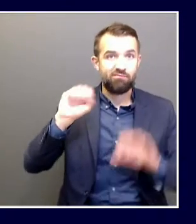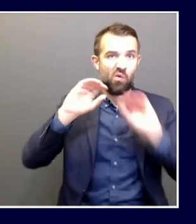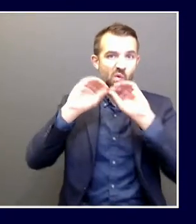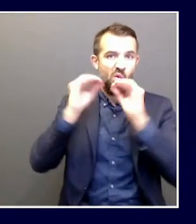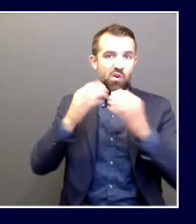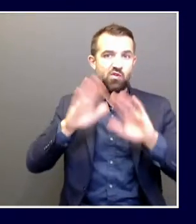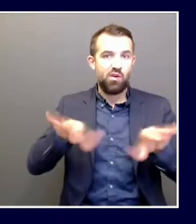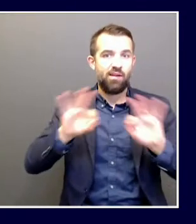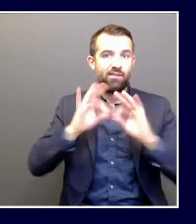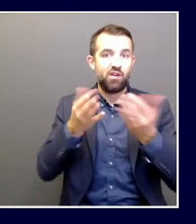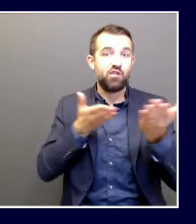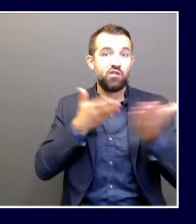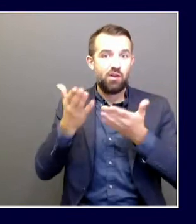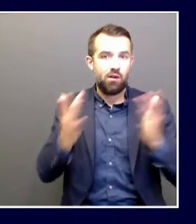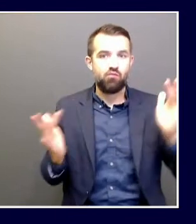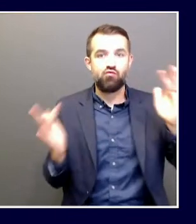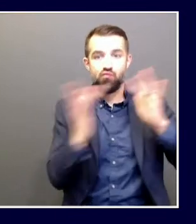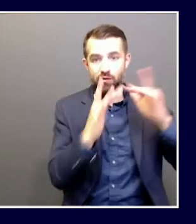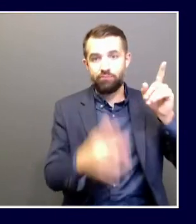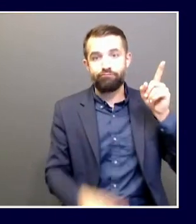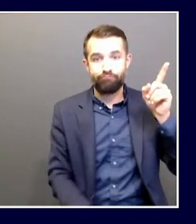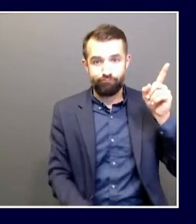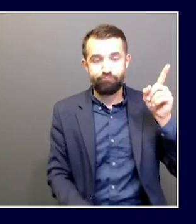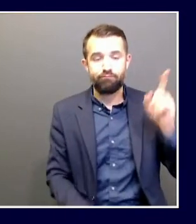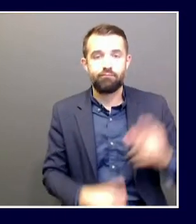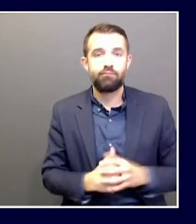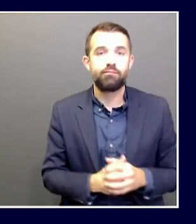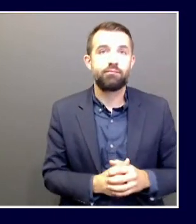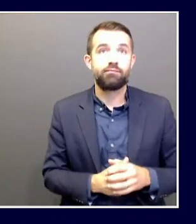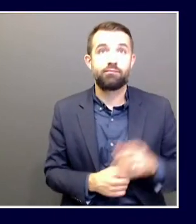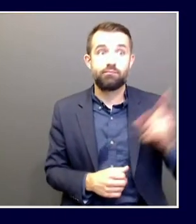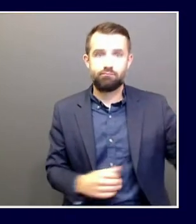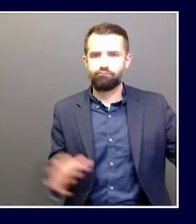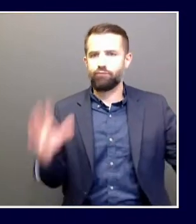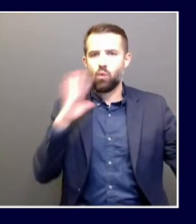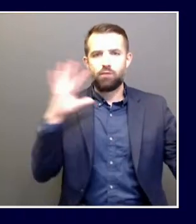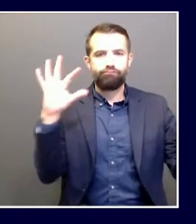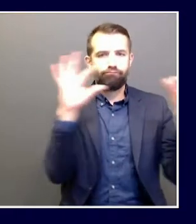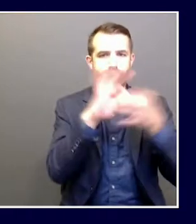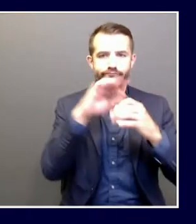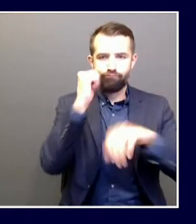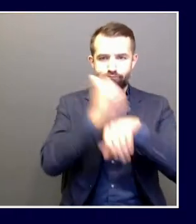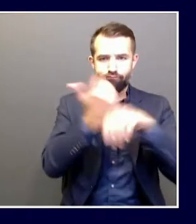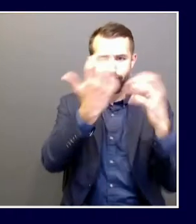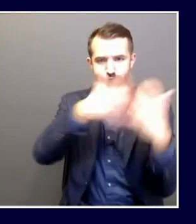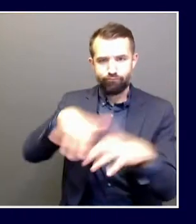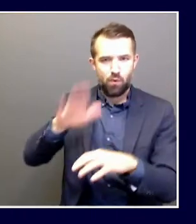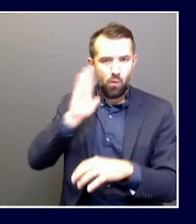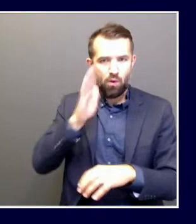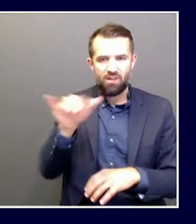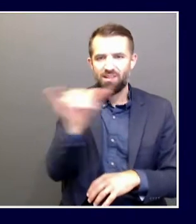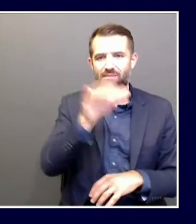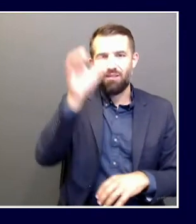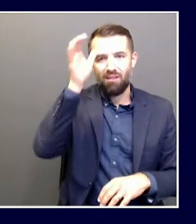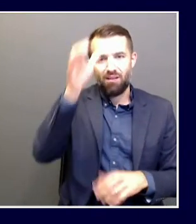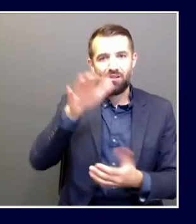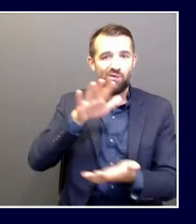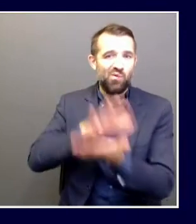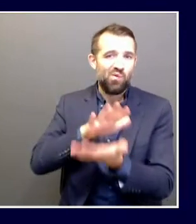our child care providers similar tools as we've been supporting schools with to keep kids safe.